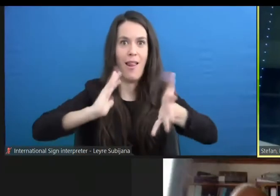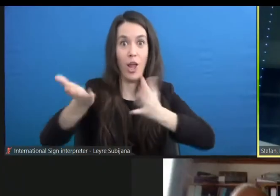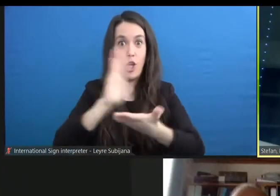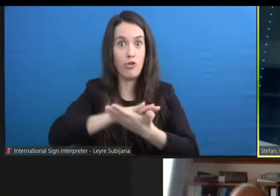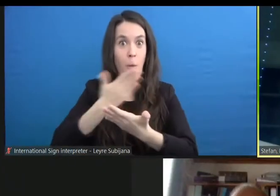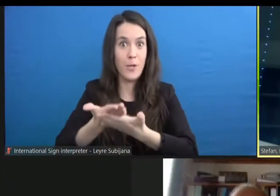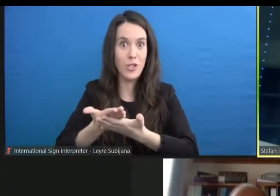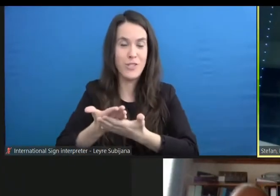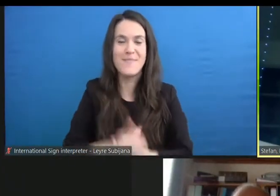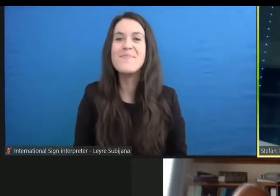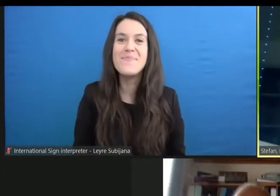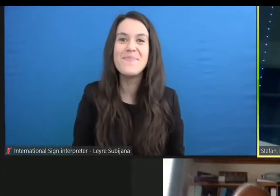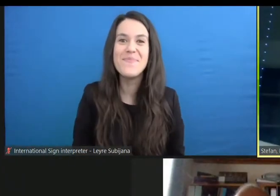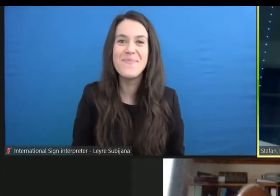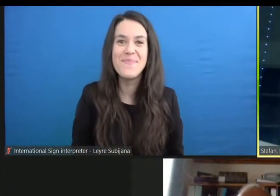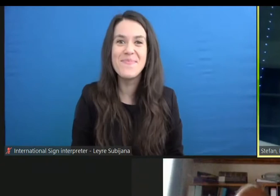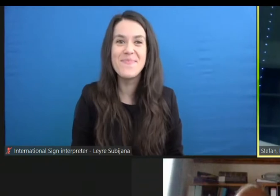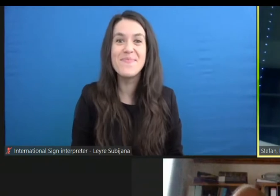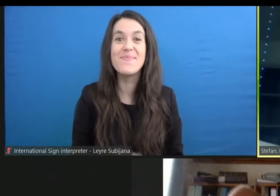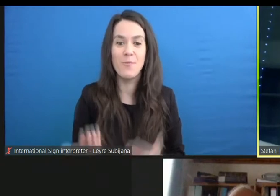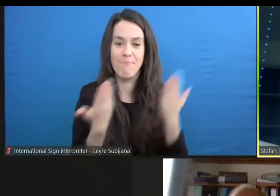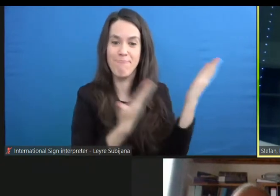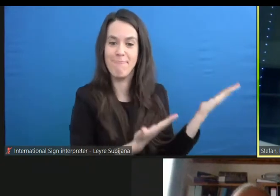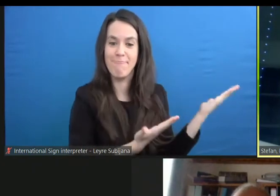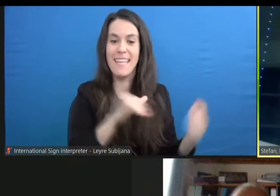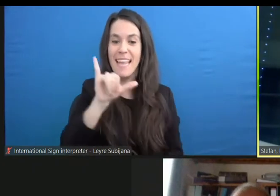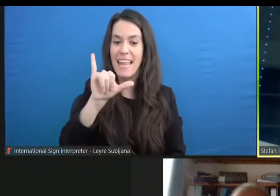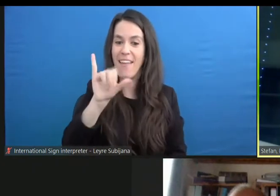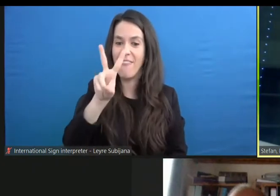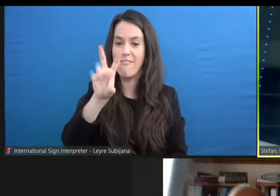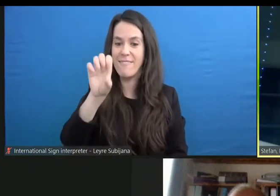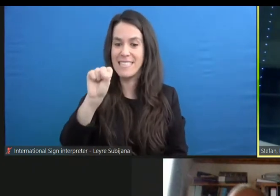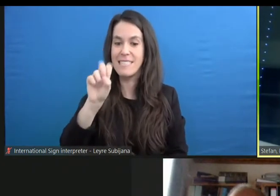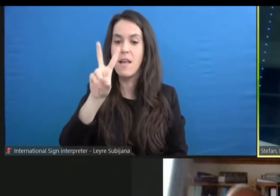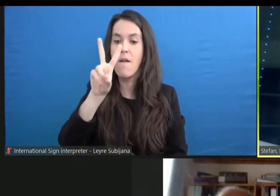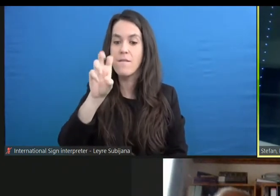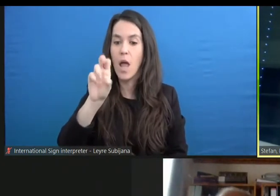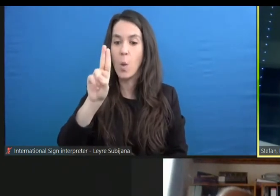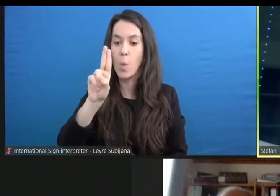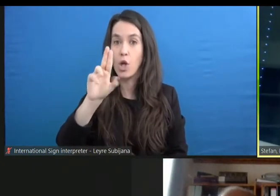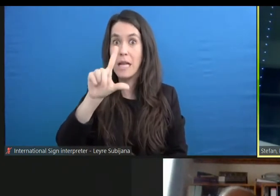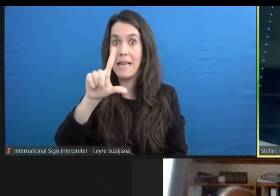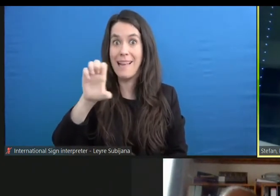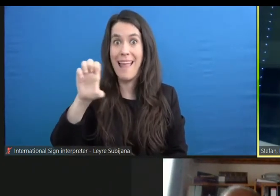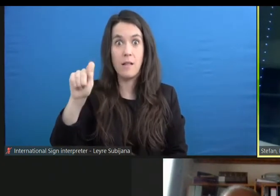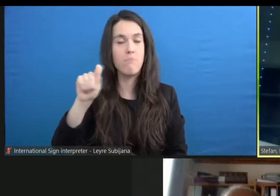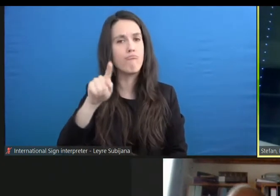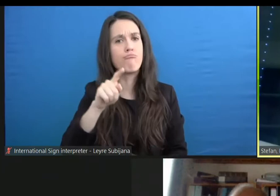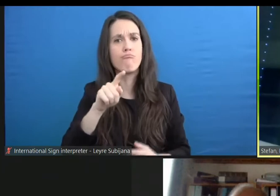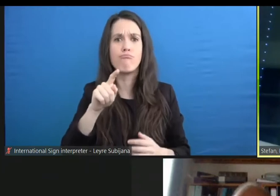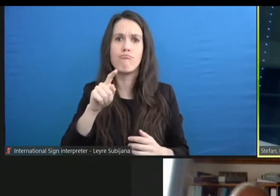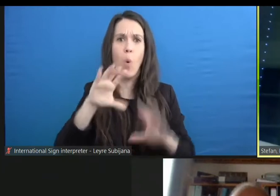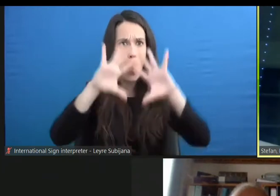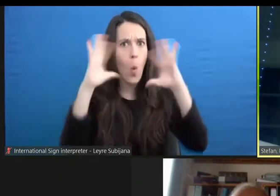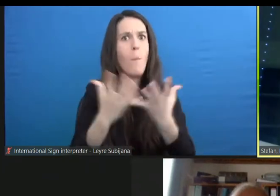have with us Yves Veulliet, Global Disability and Inclusion Leader within IBM. Yves, always good to see